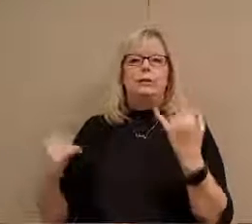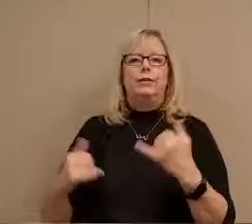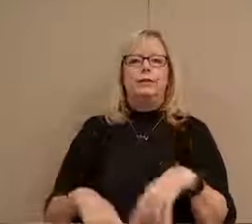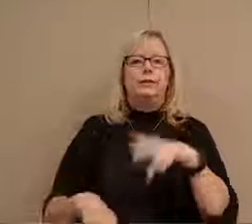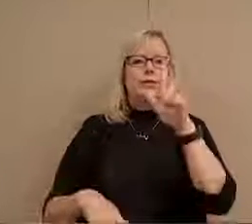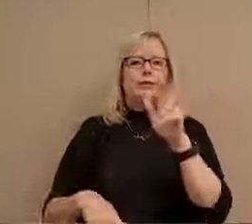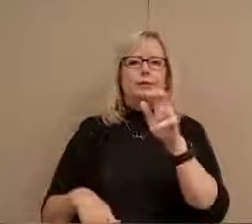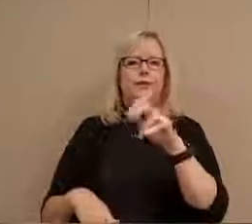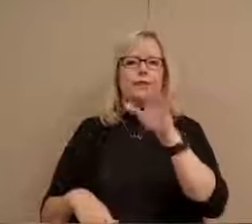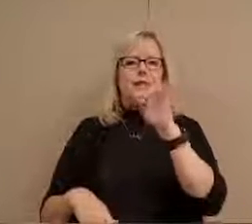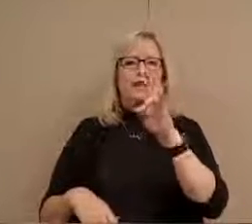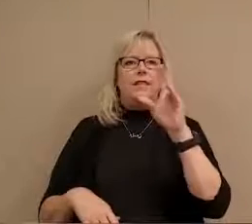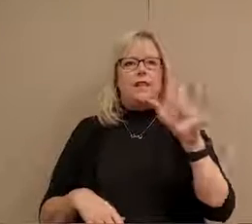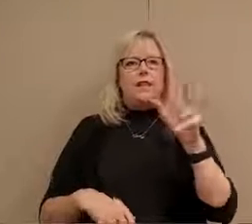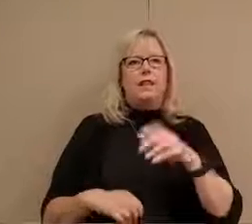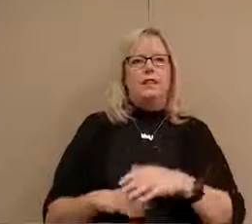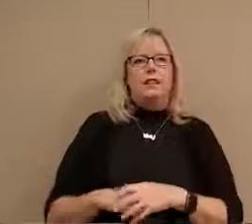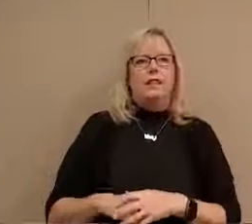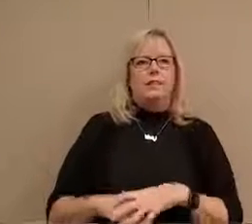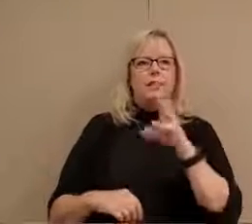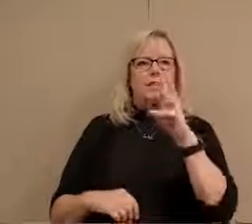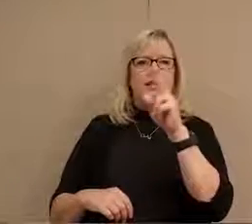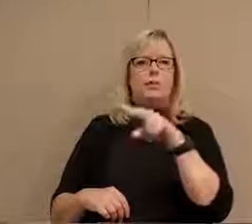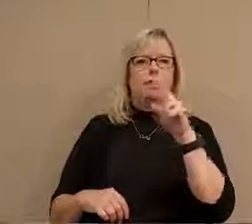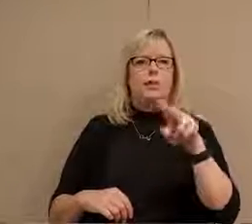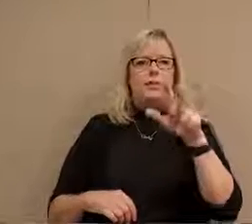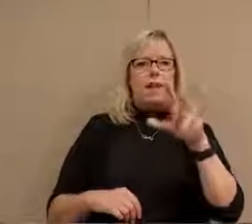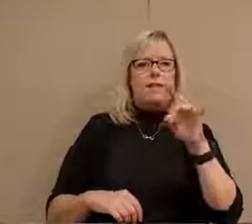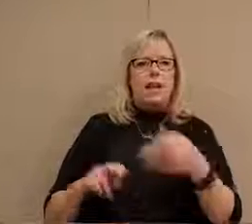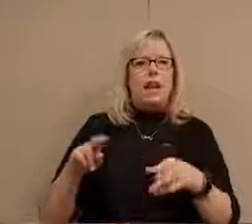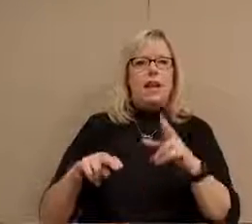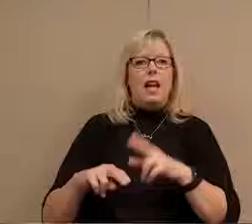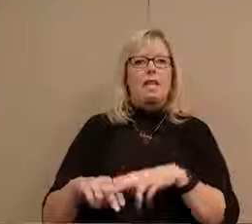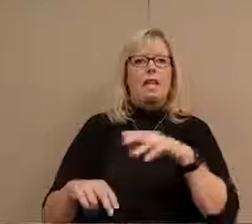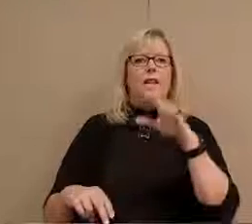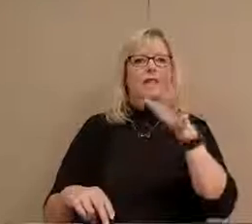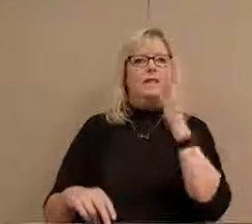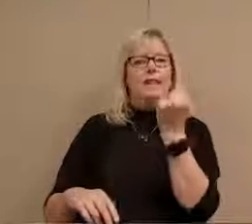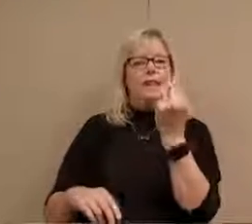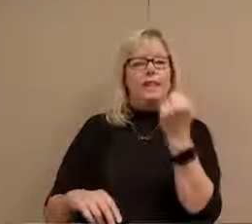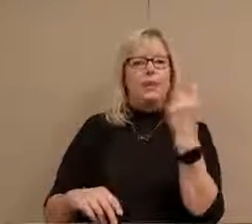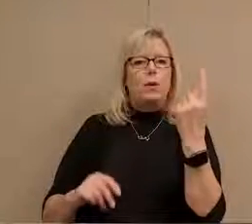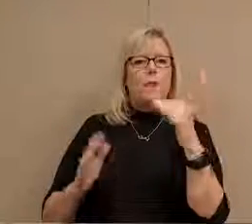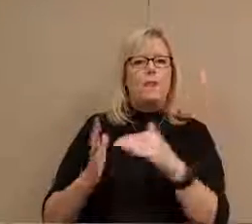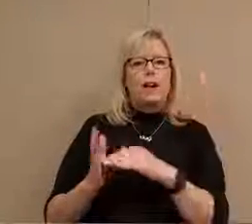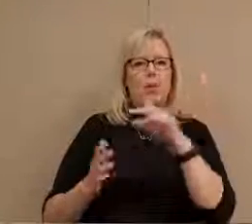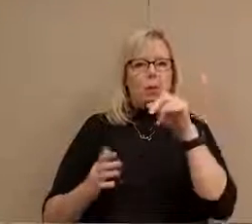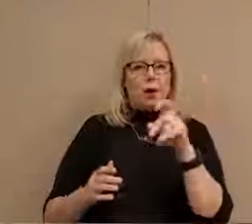to 373. 62258 up 15 to